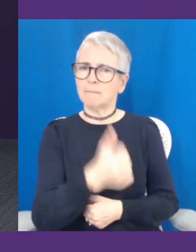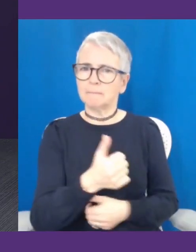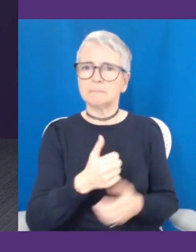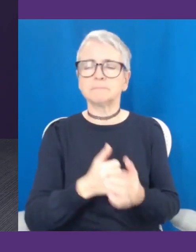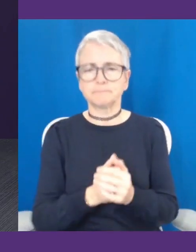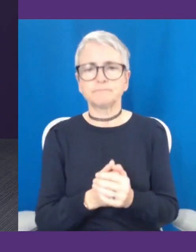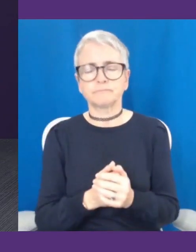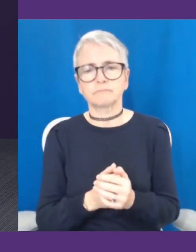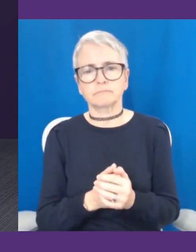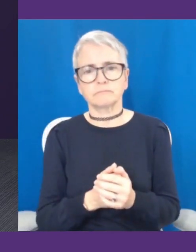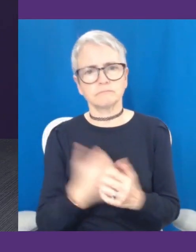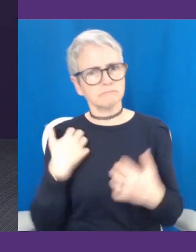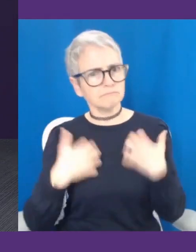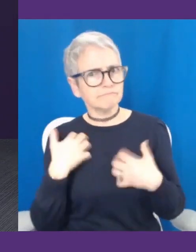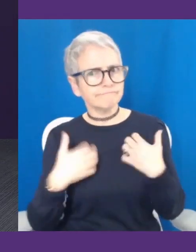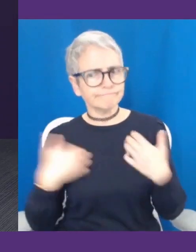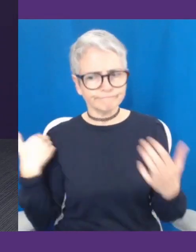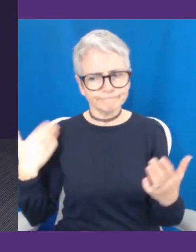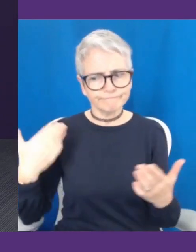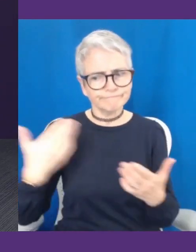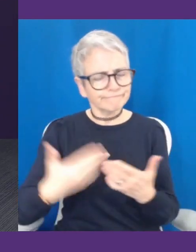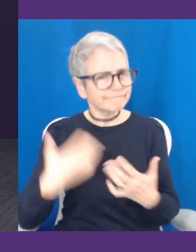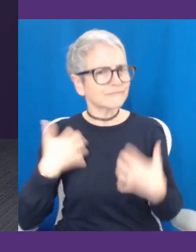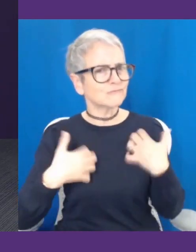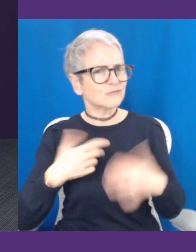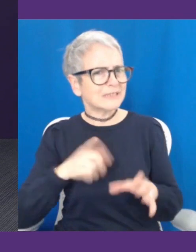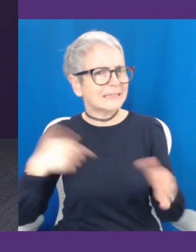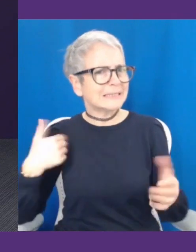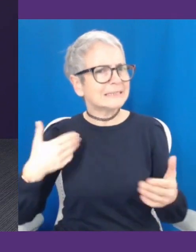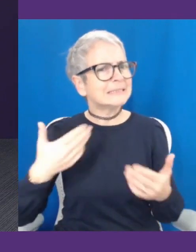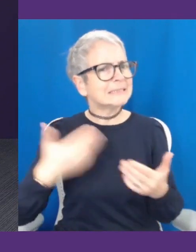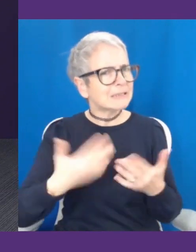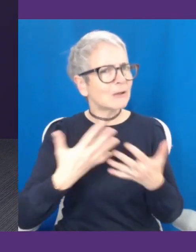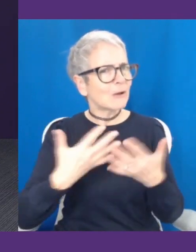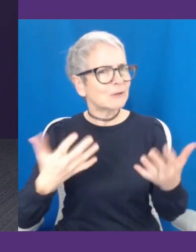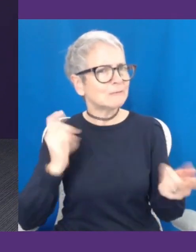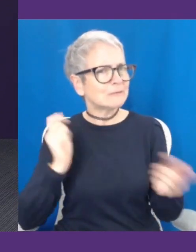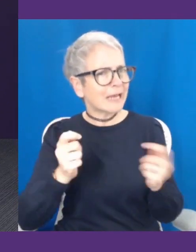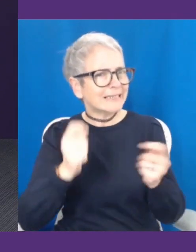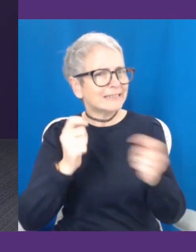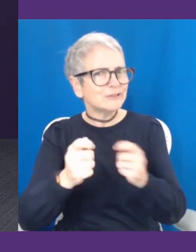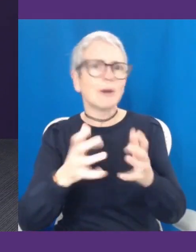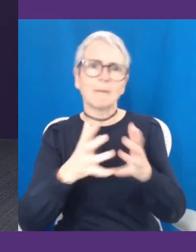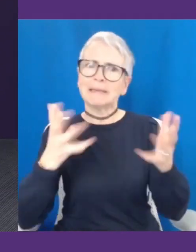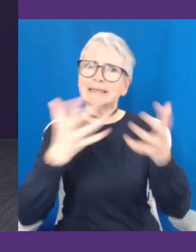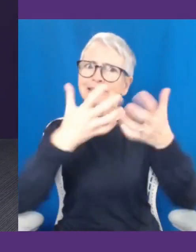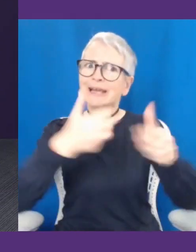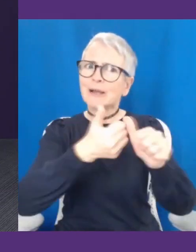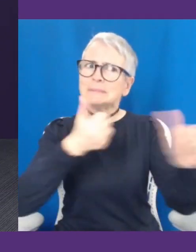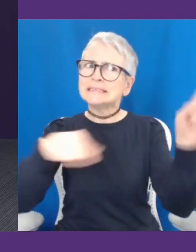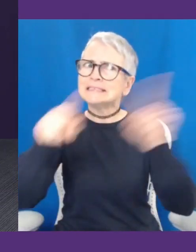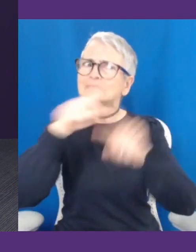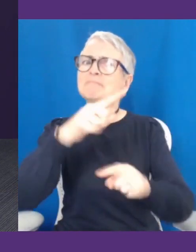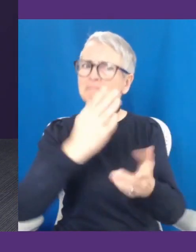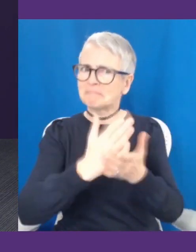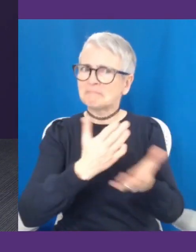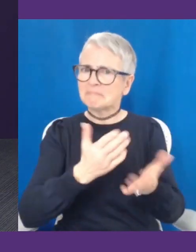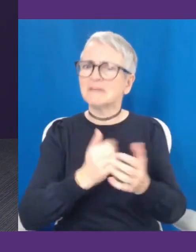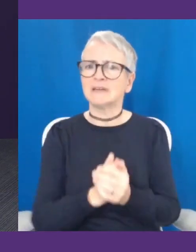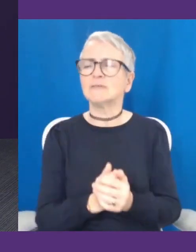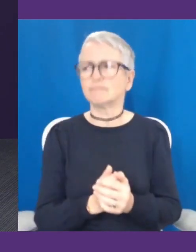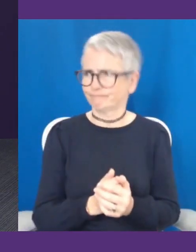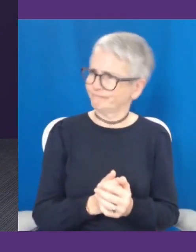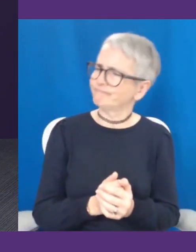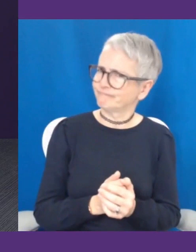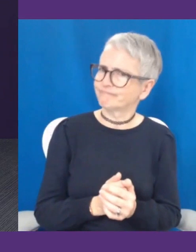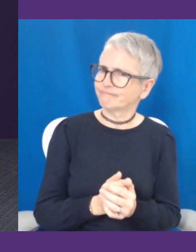the changes going on around us, and particularly in the big tech companies. Yeah. So the next 3 days is, I think, about community building, and I think that's